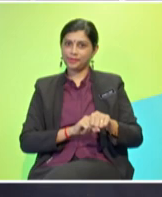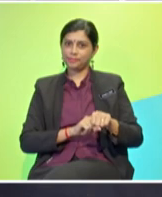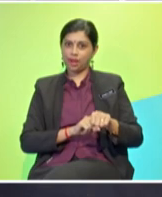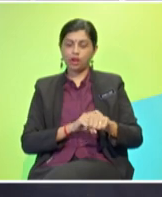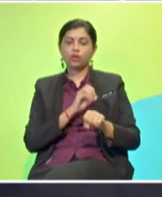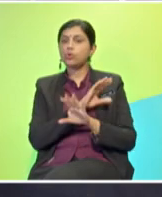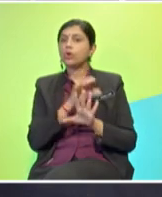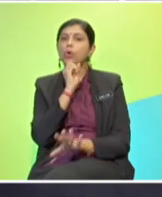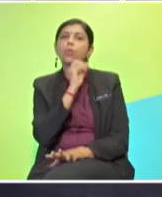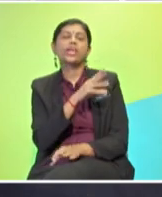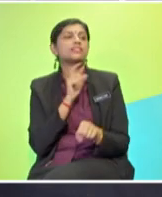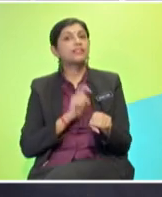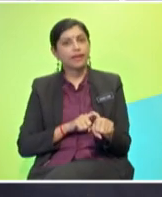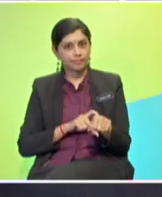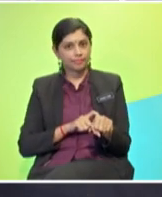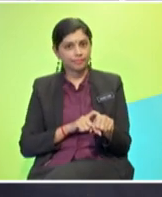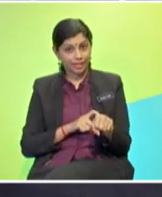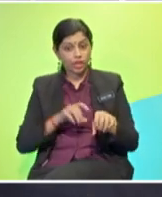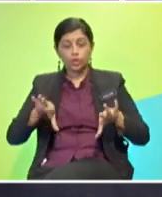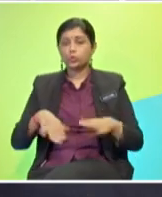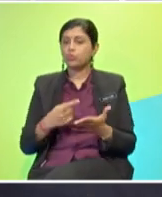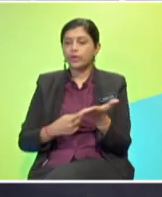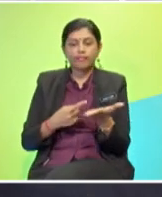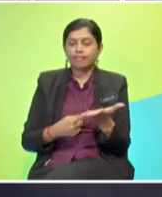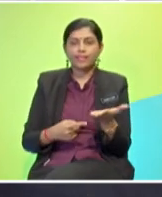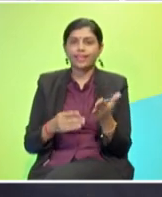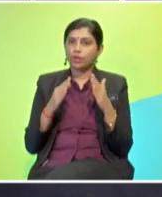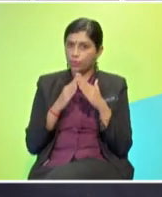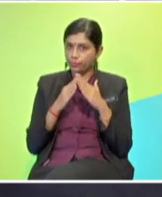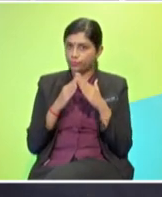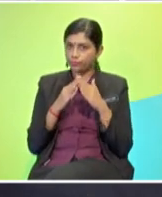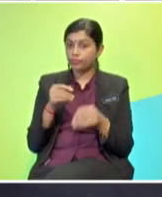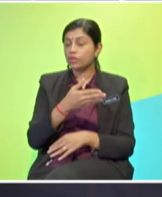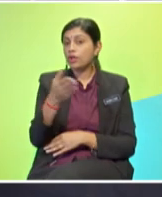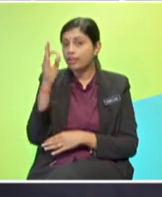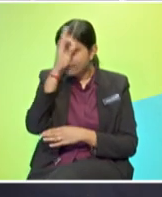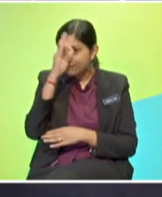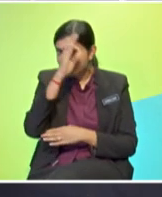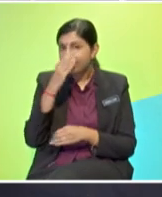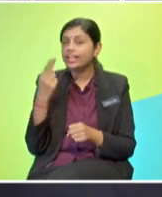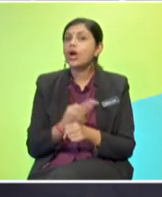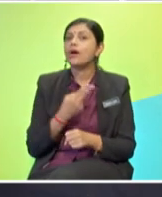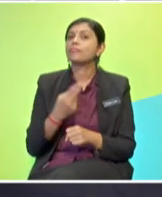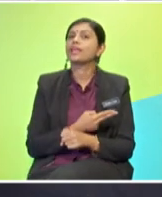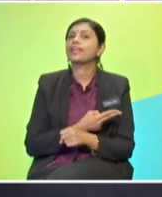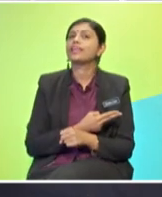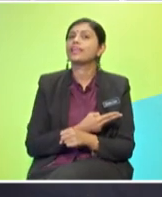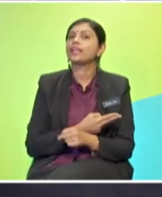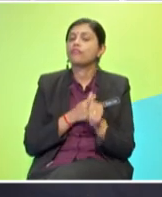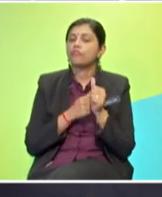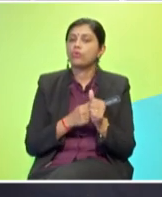pastime. Okay. So, friends at home, find a hobby and stick to that